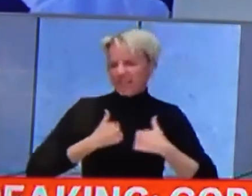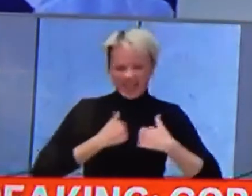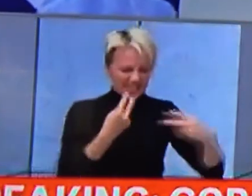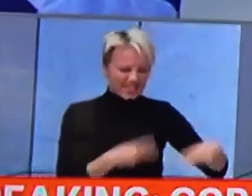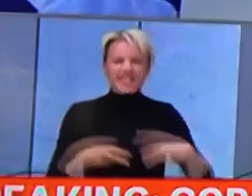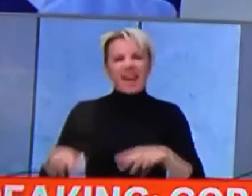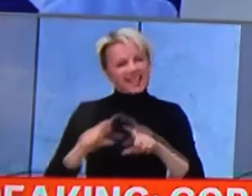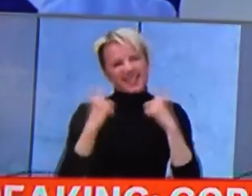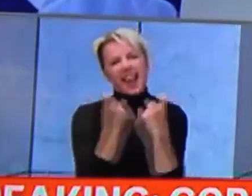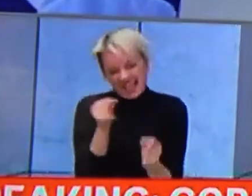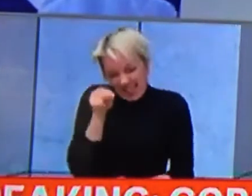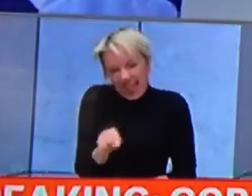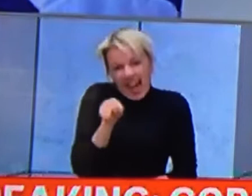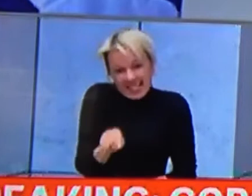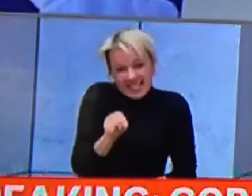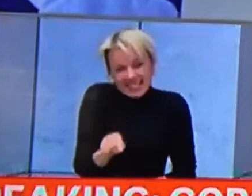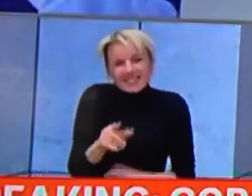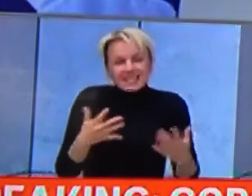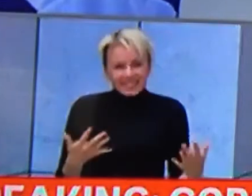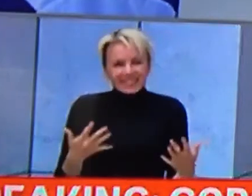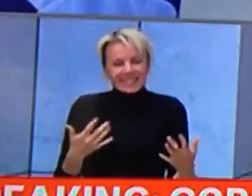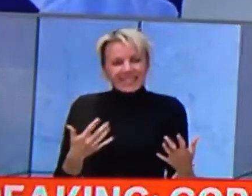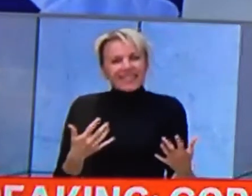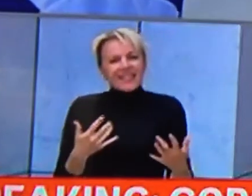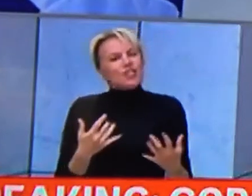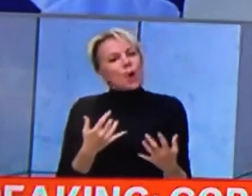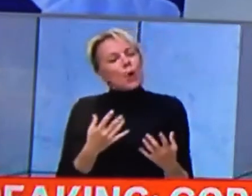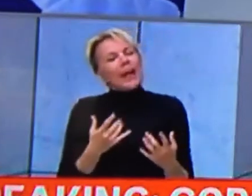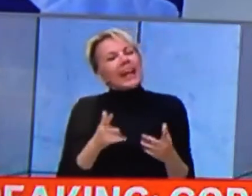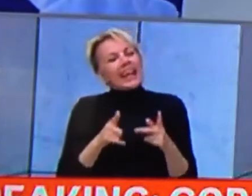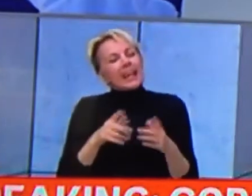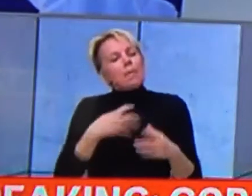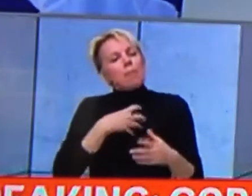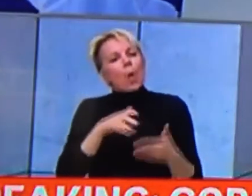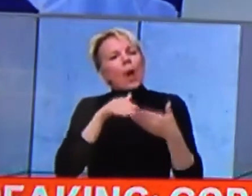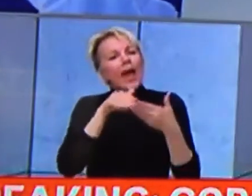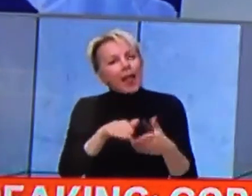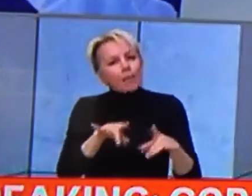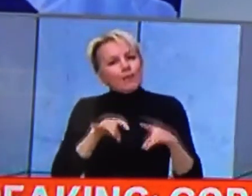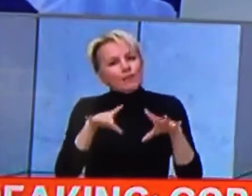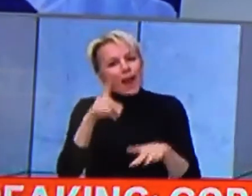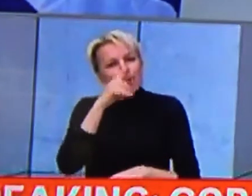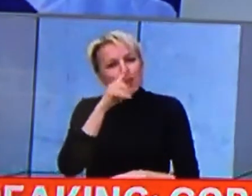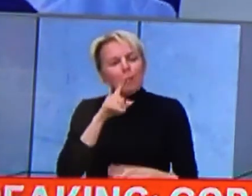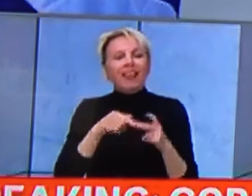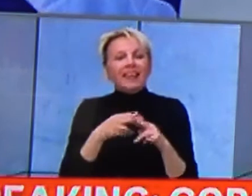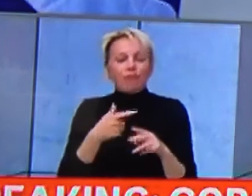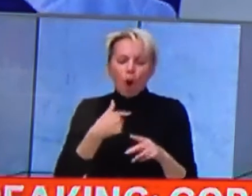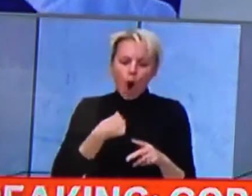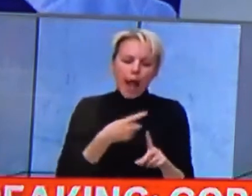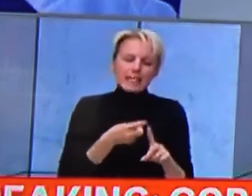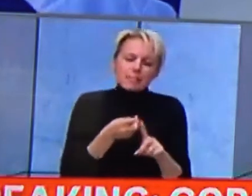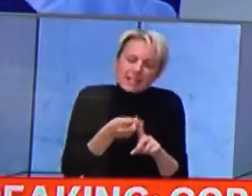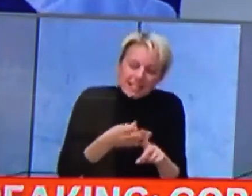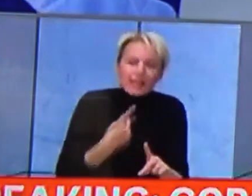by being specific about what is being restricted, I think that is a much more helpful way, because then people know. And they don't have to